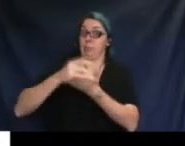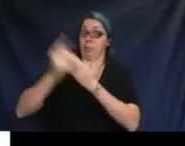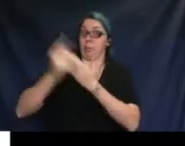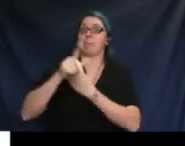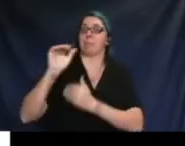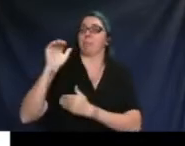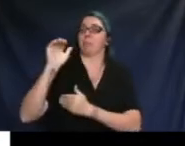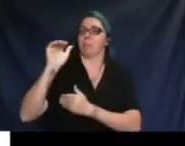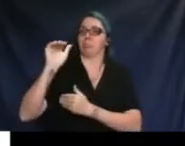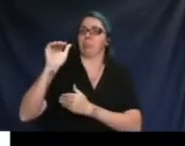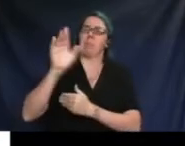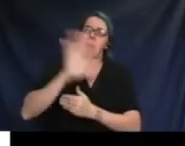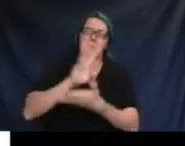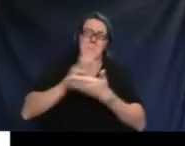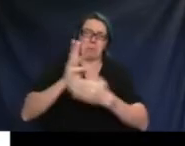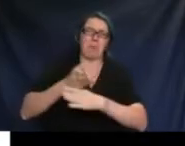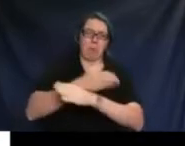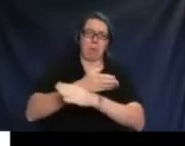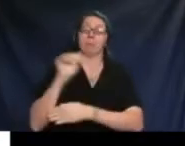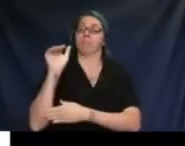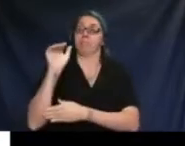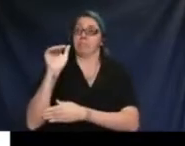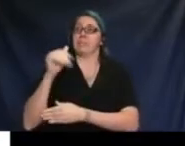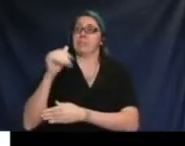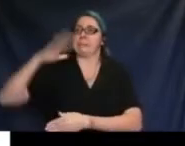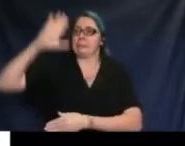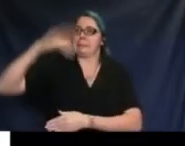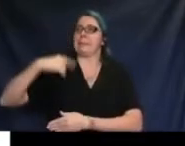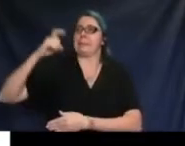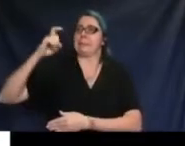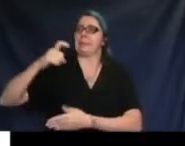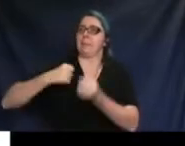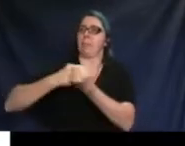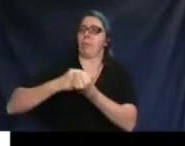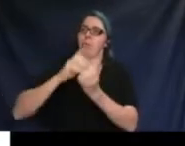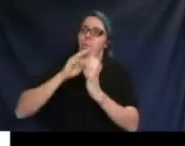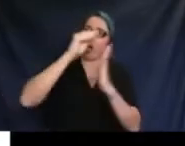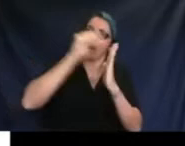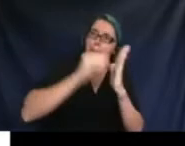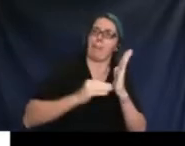that service that's being offered. Next slide, please.